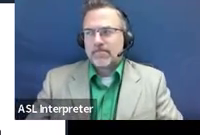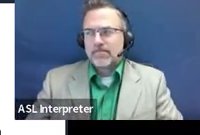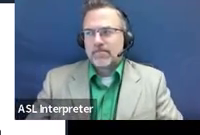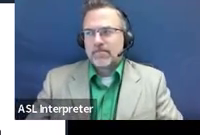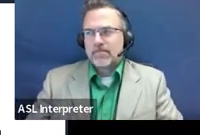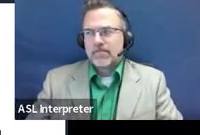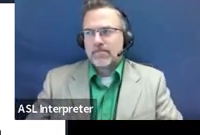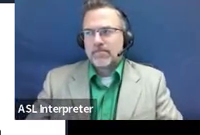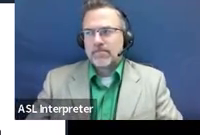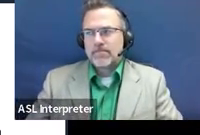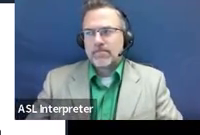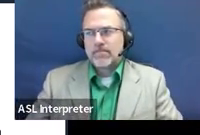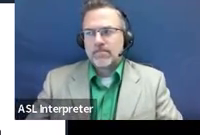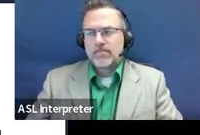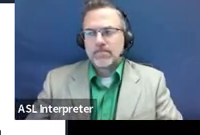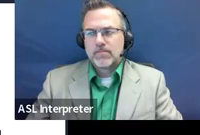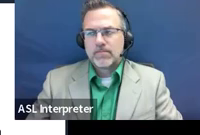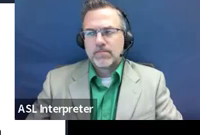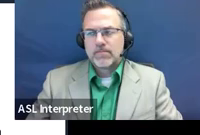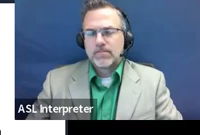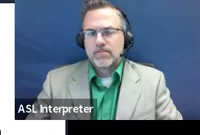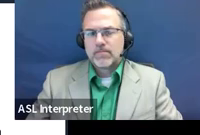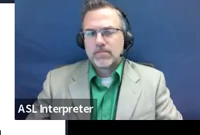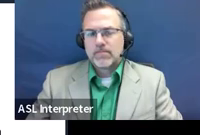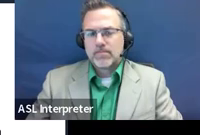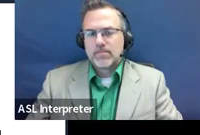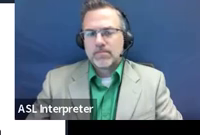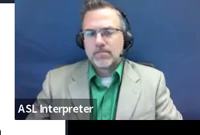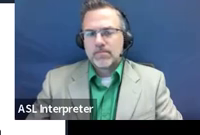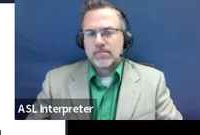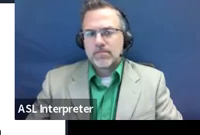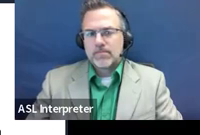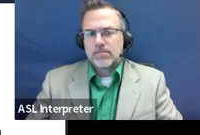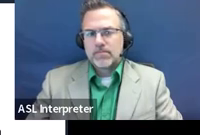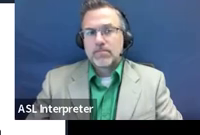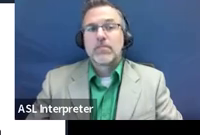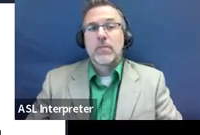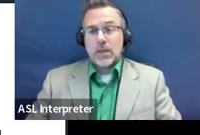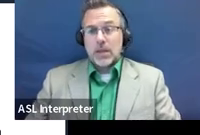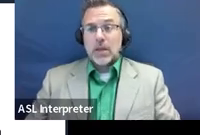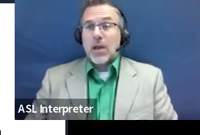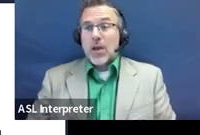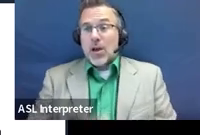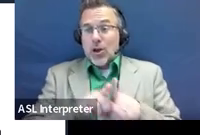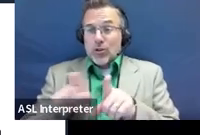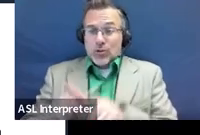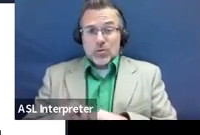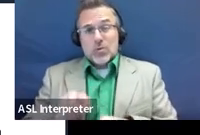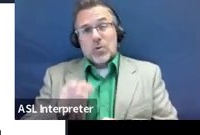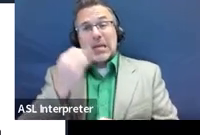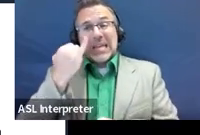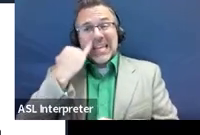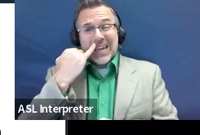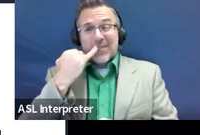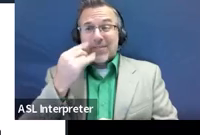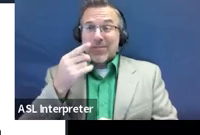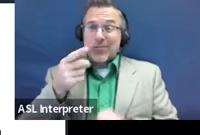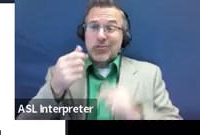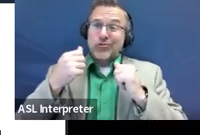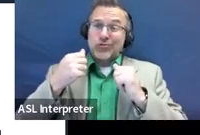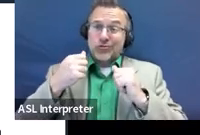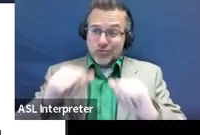Now, it's also important to note those attempts to contact the parent. These